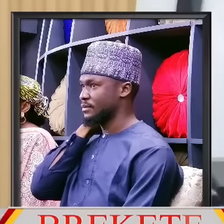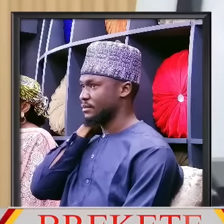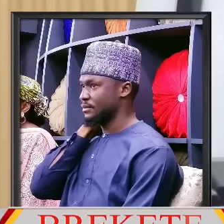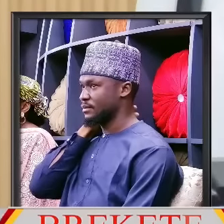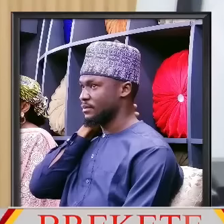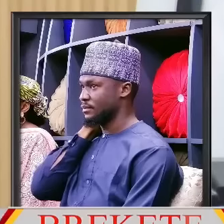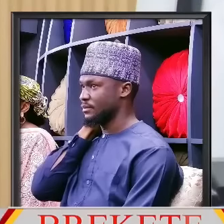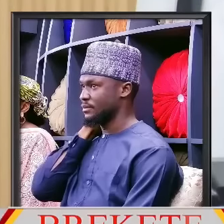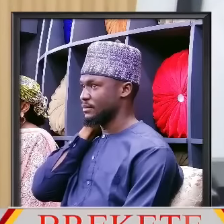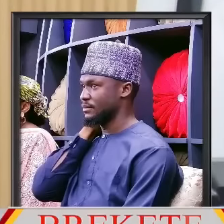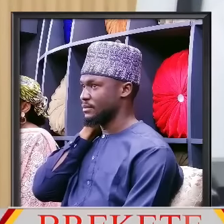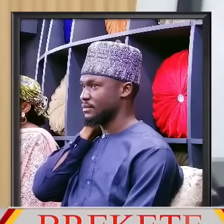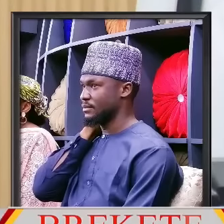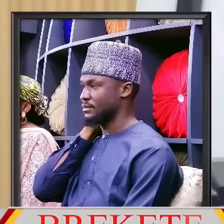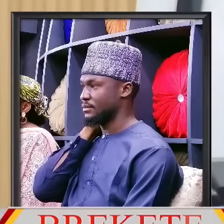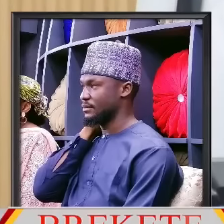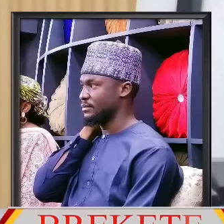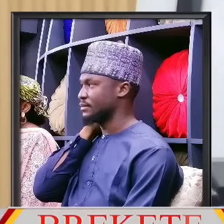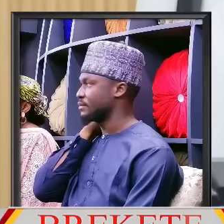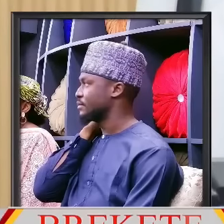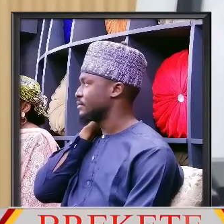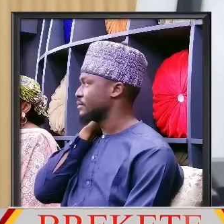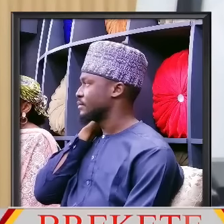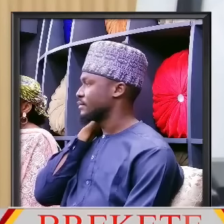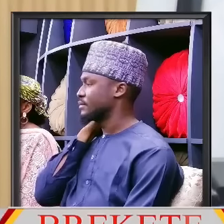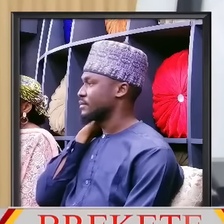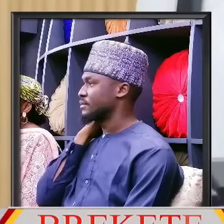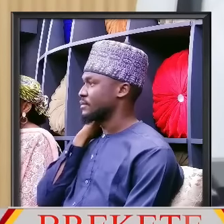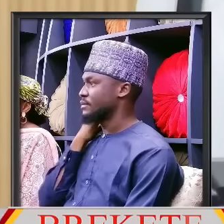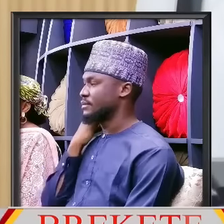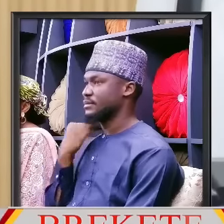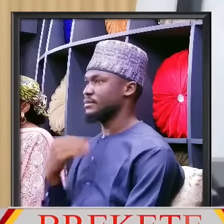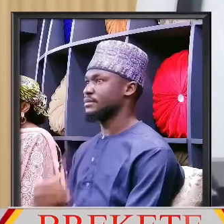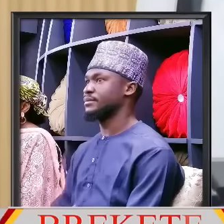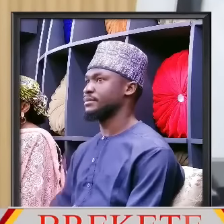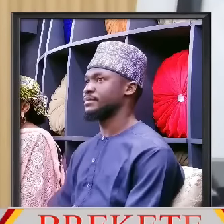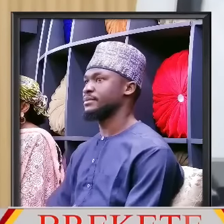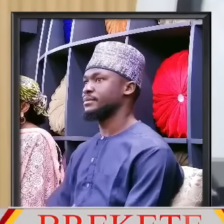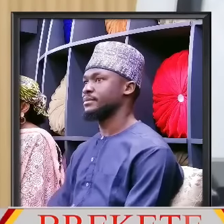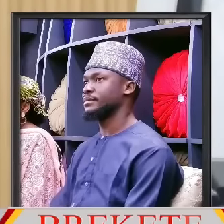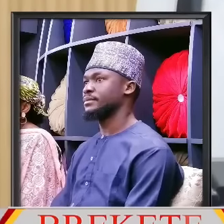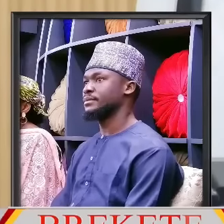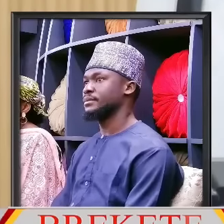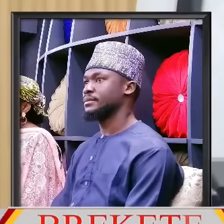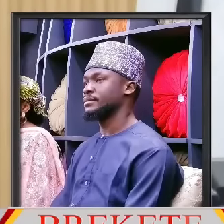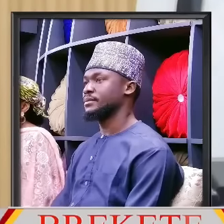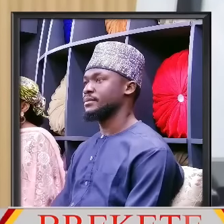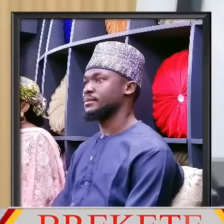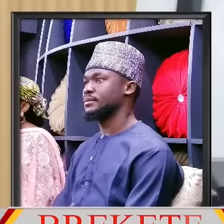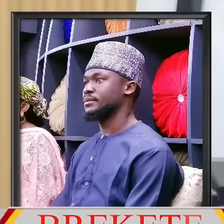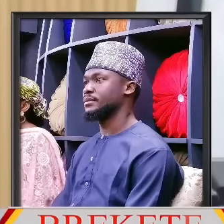plus the one we provost talk. Make sure say you collect them. Yes, sir.